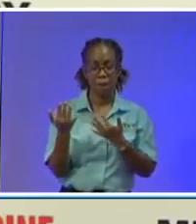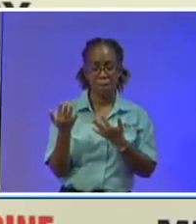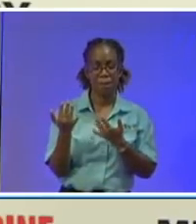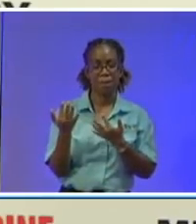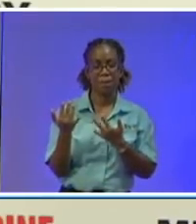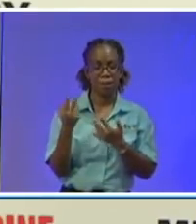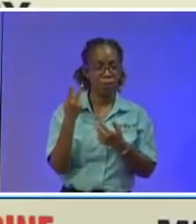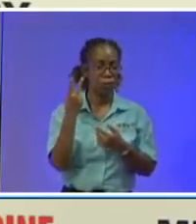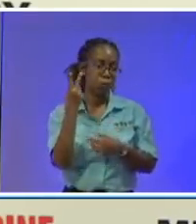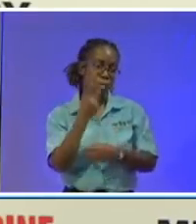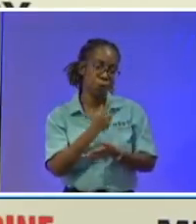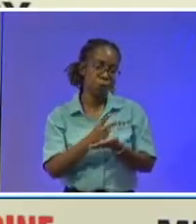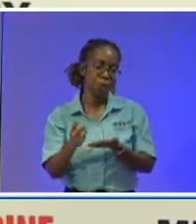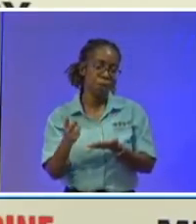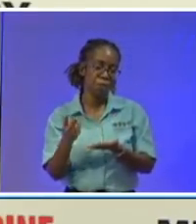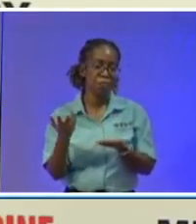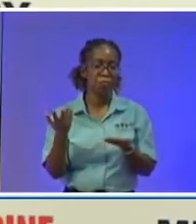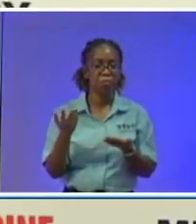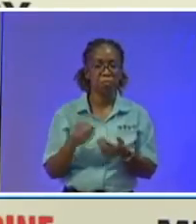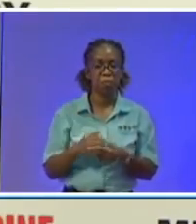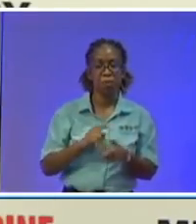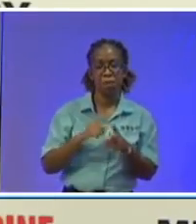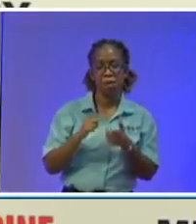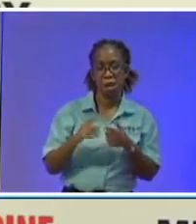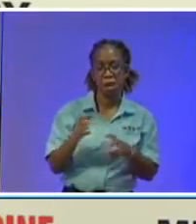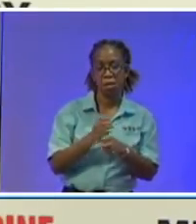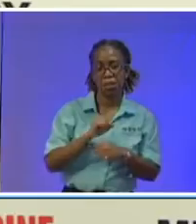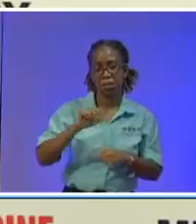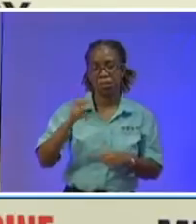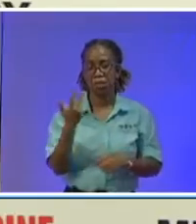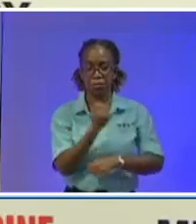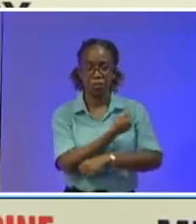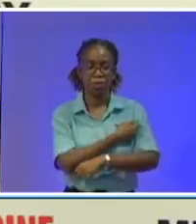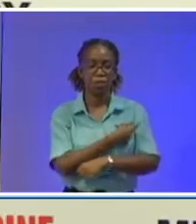vaccine, you wait 2 weeks and then you could have your flu shot. So that's the time frame that we have